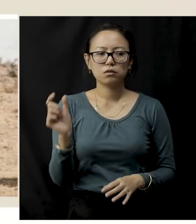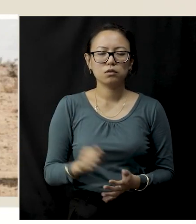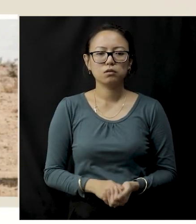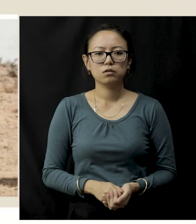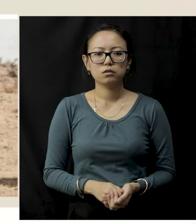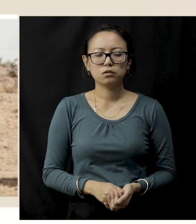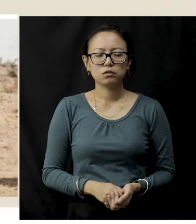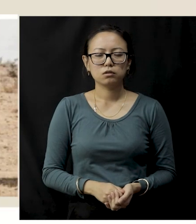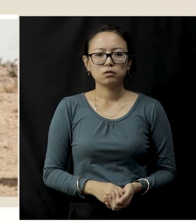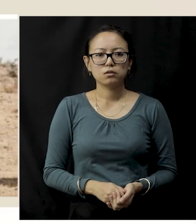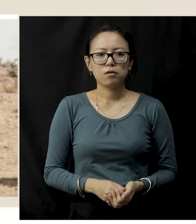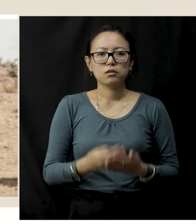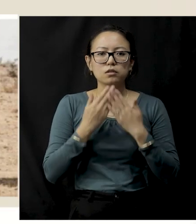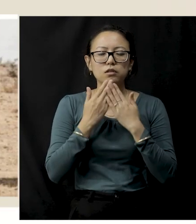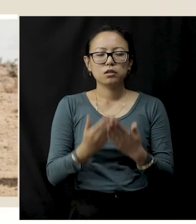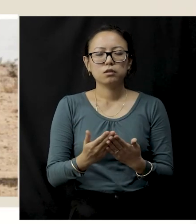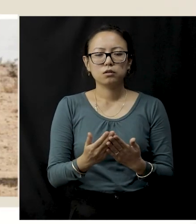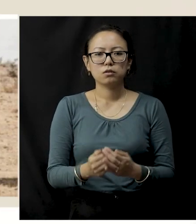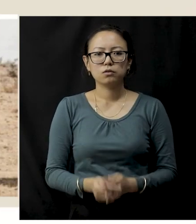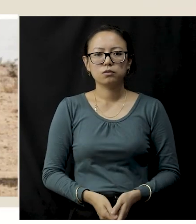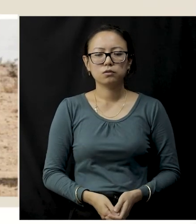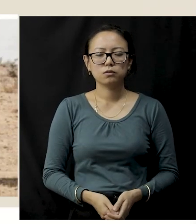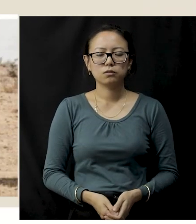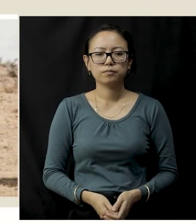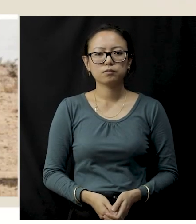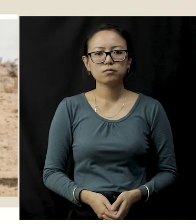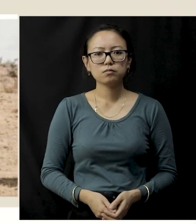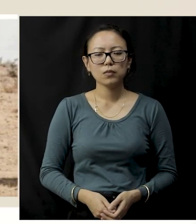this is all. Thank you so much, my dear student.